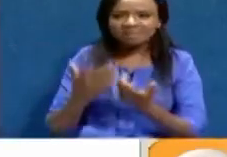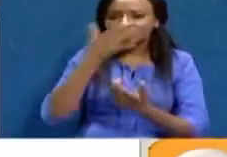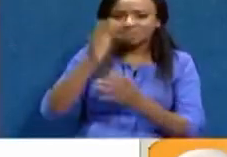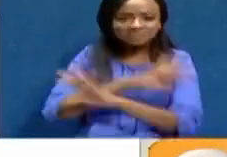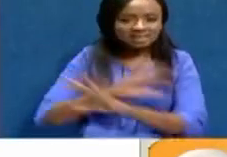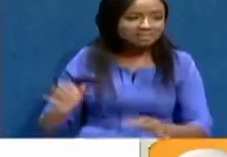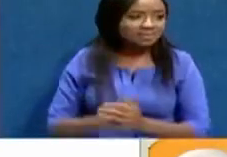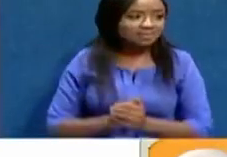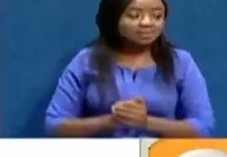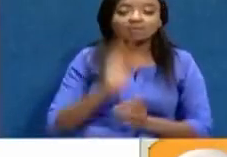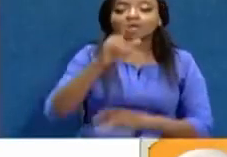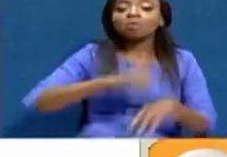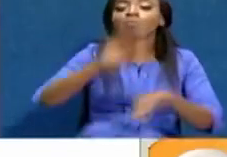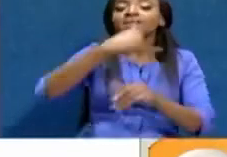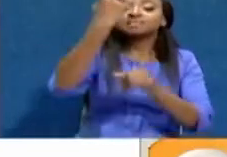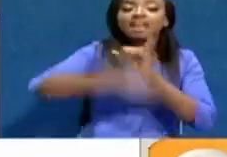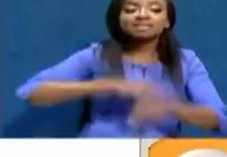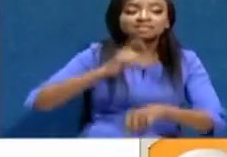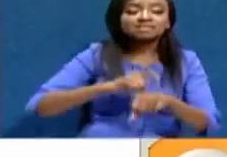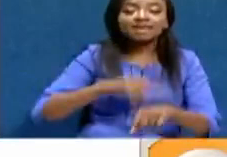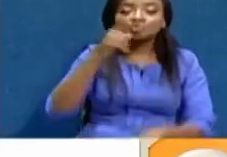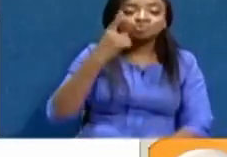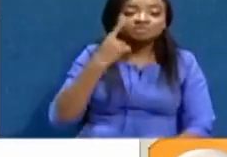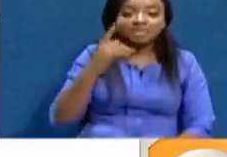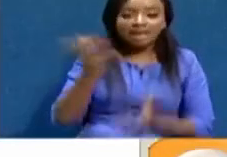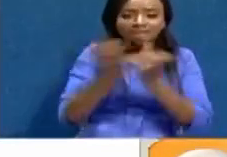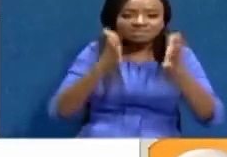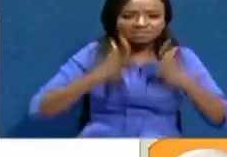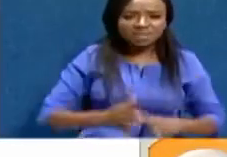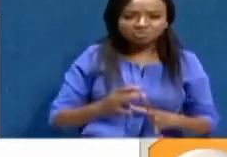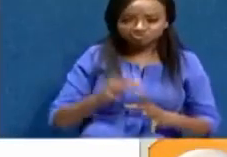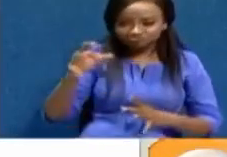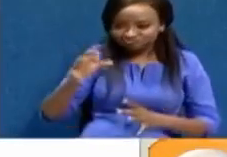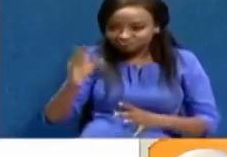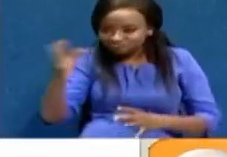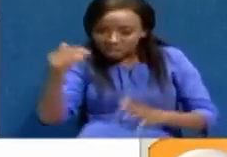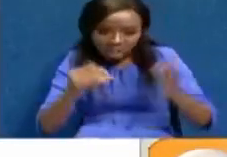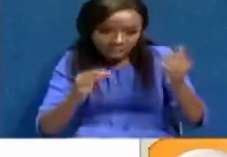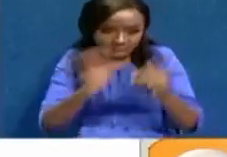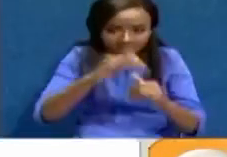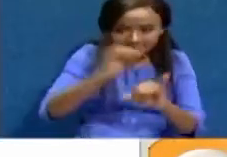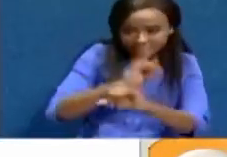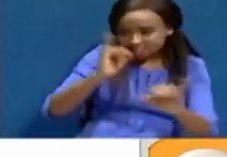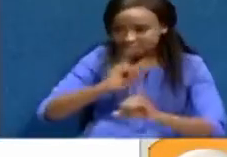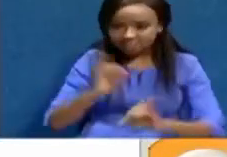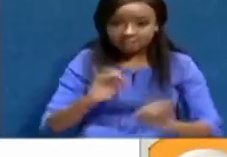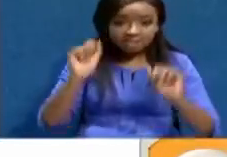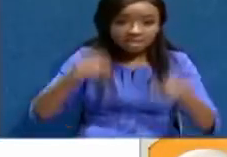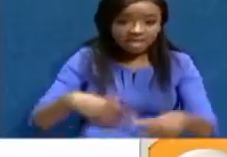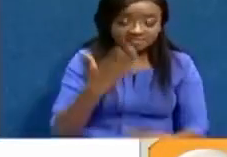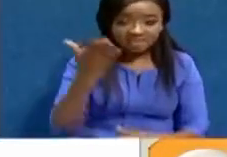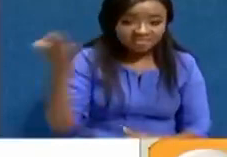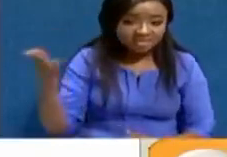history? When is the last time you saw the hawk-eyed, self-appointed hygiene officers who manned every entrance to our open-air